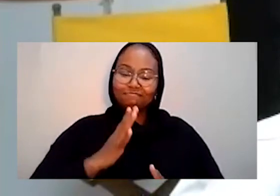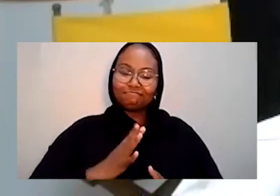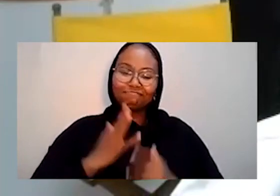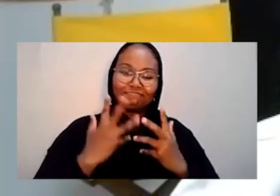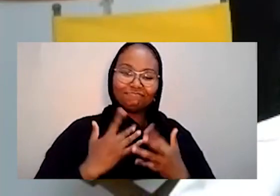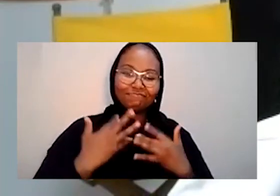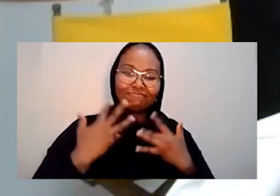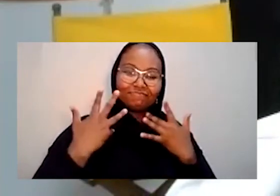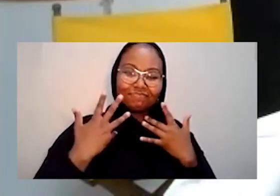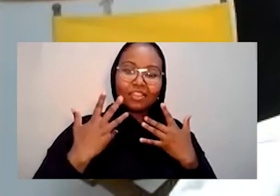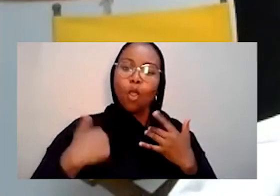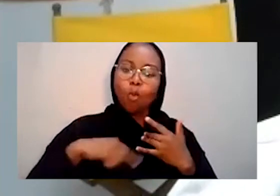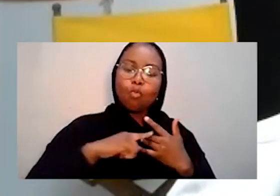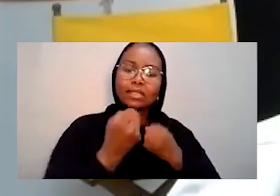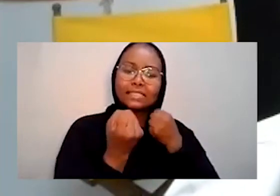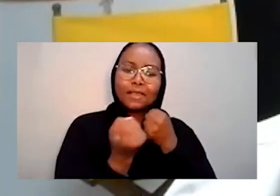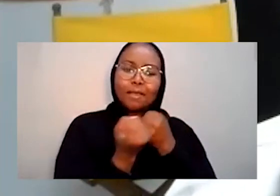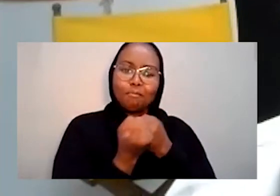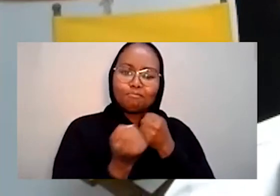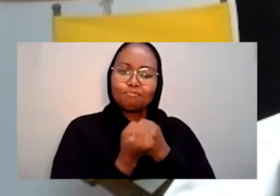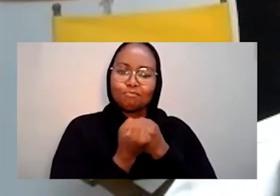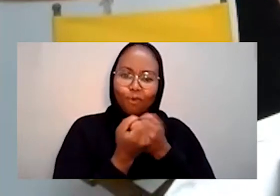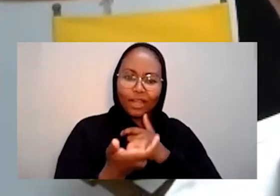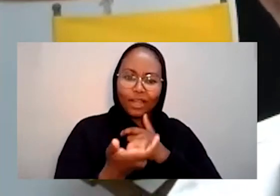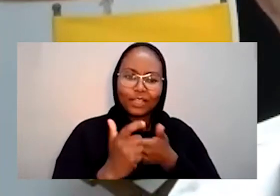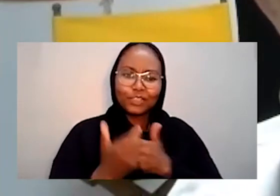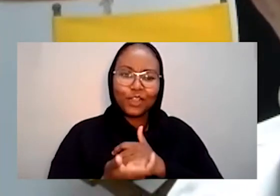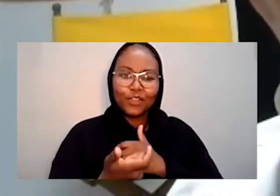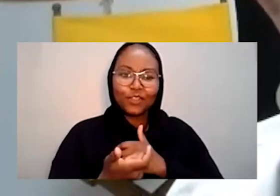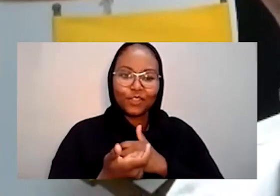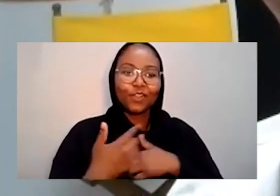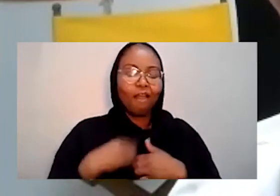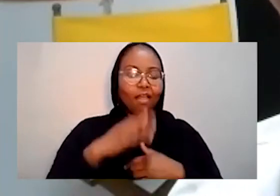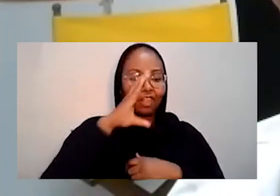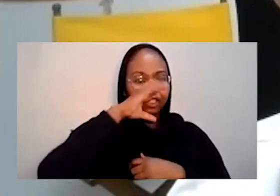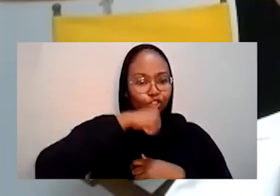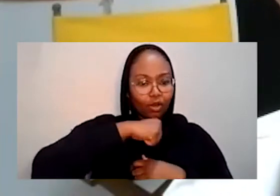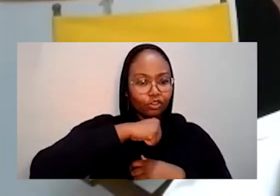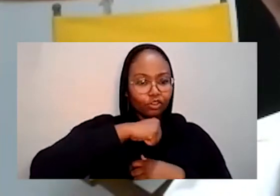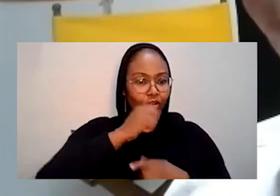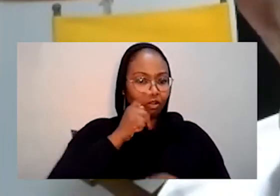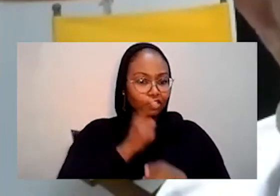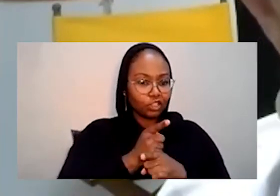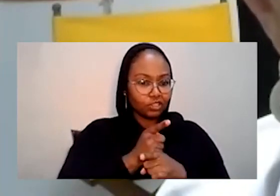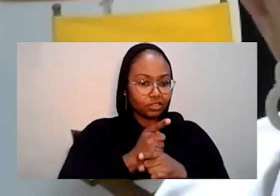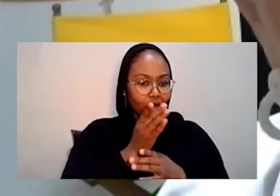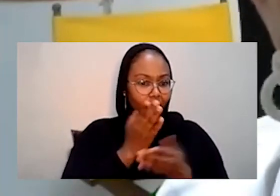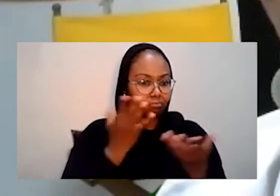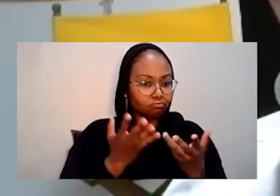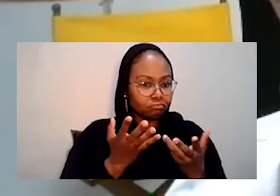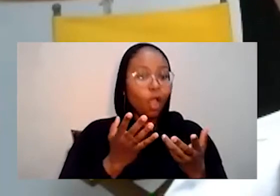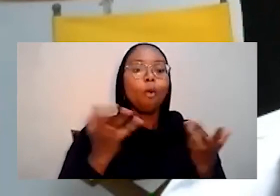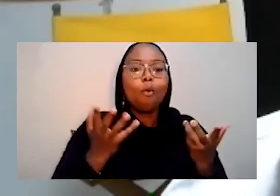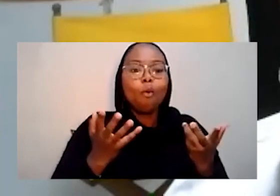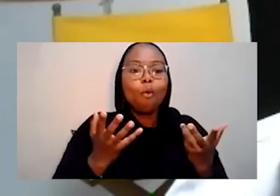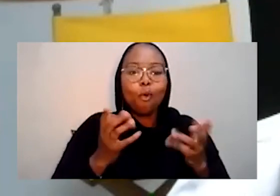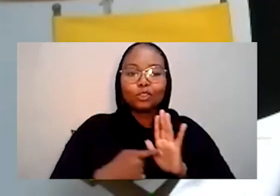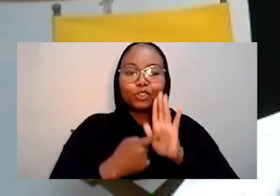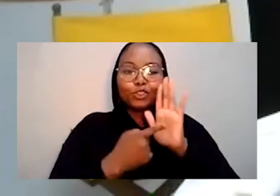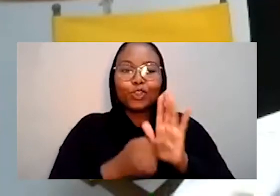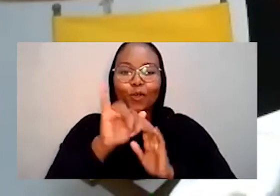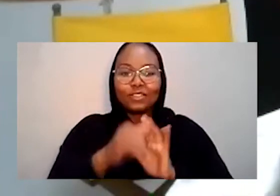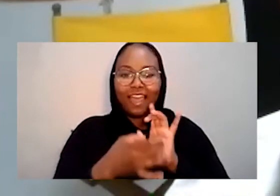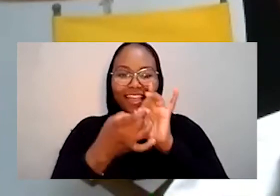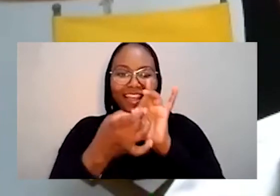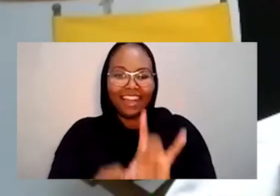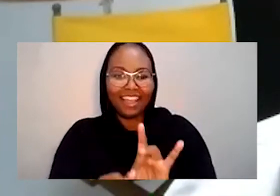and backs. Stranger Sister captures that connection perfectly. We in the leadership strive every day to